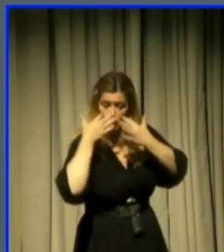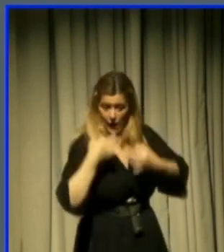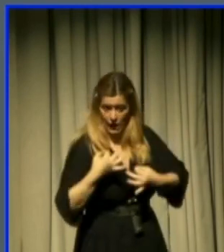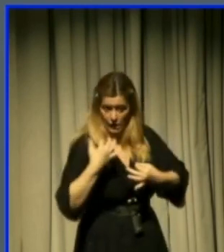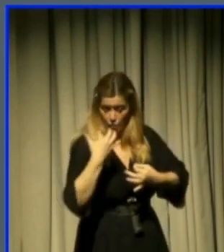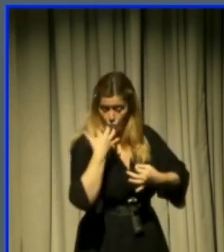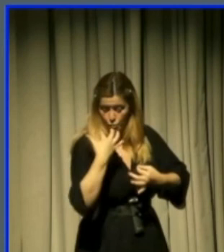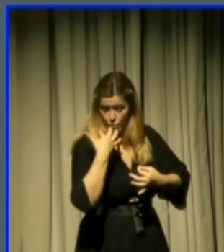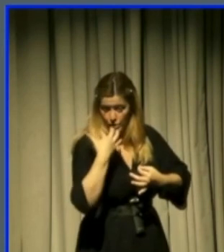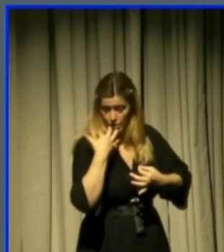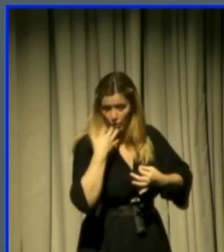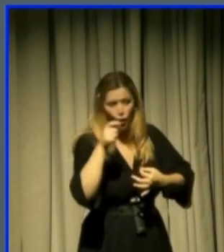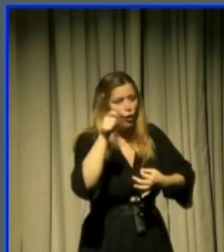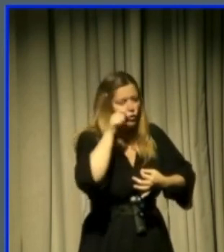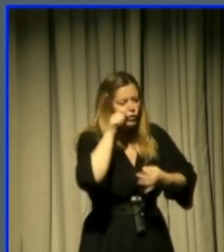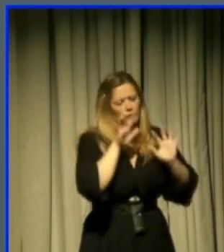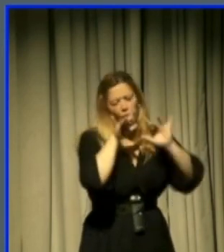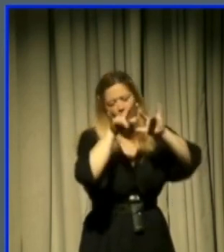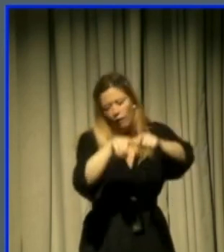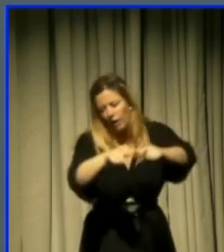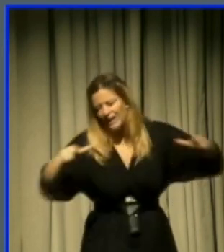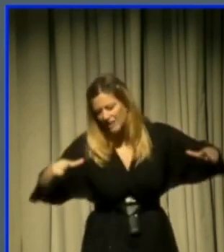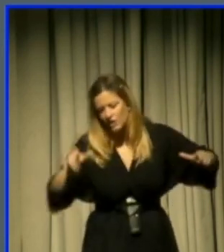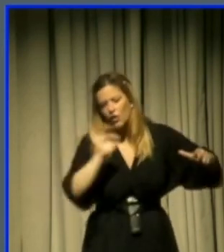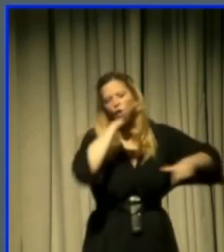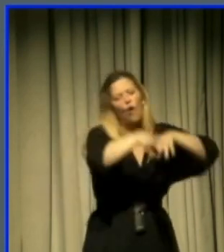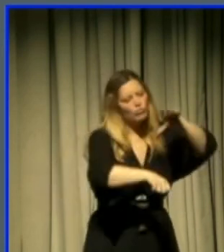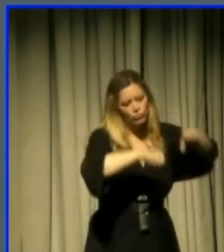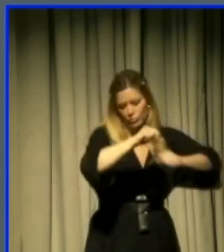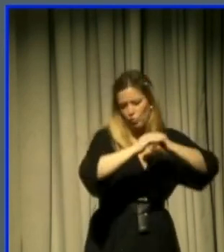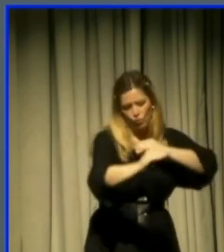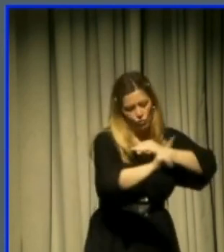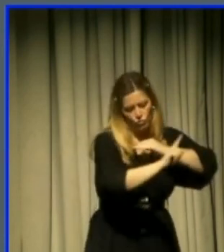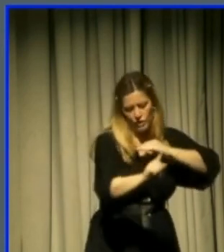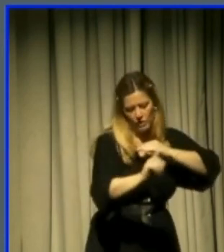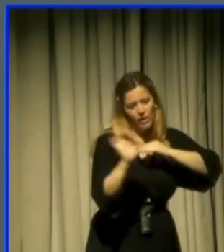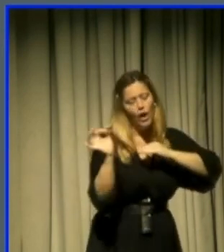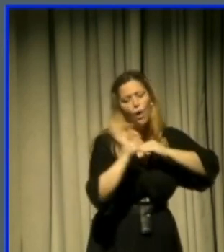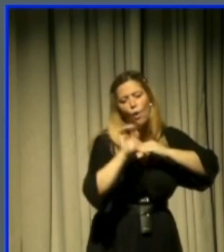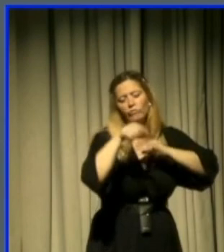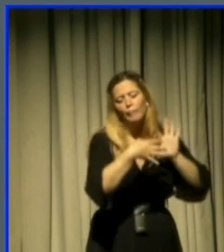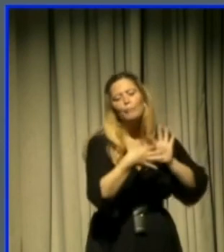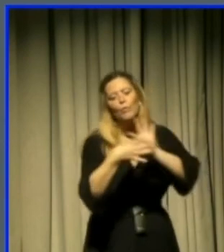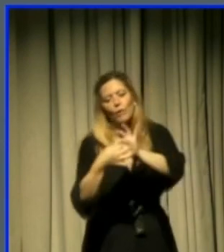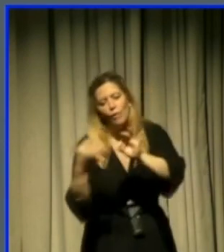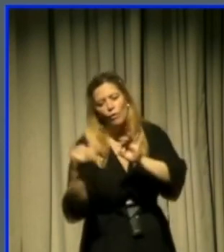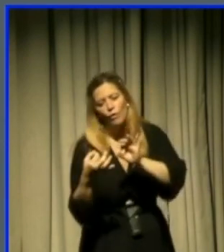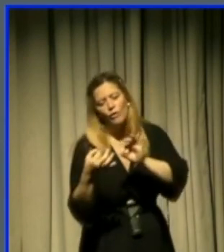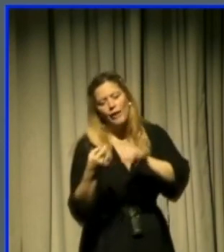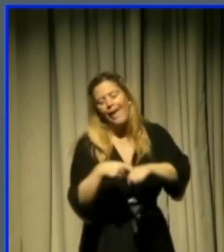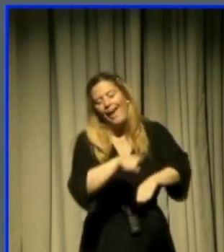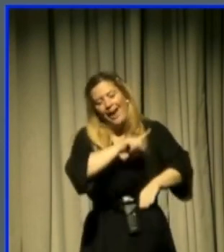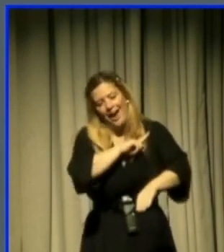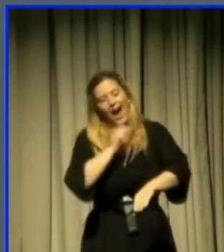plastic surgery for body modification to match some kind of ideal of beauty. And